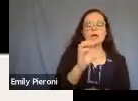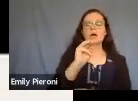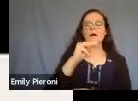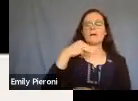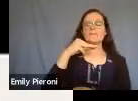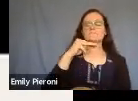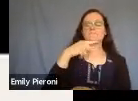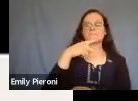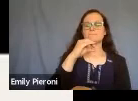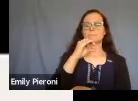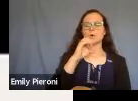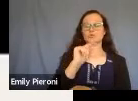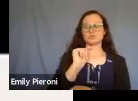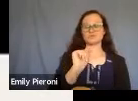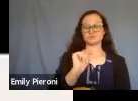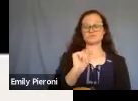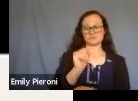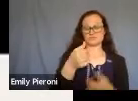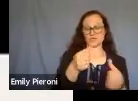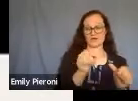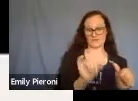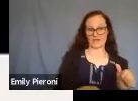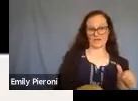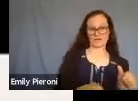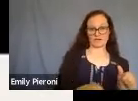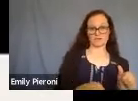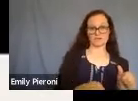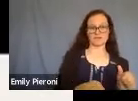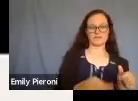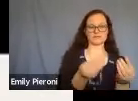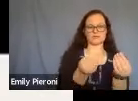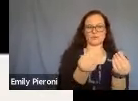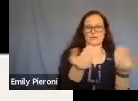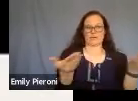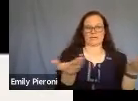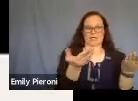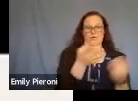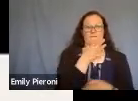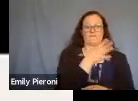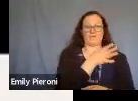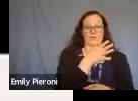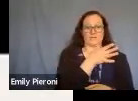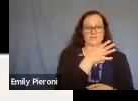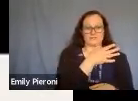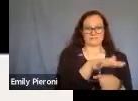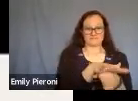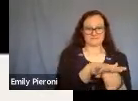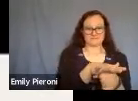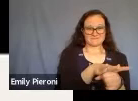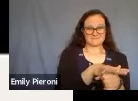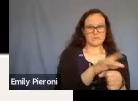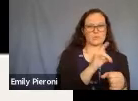the composting. The soils up here where we're at are a little bit